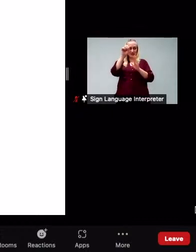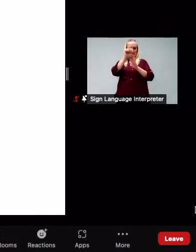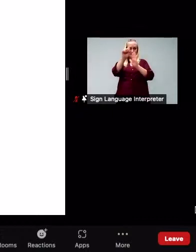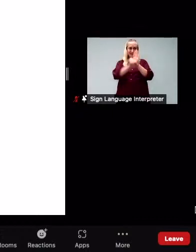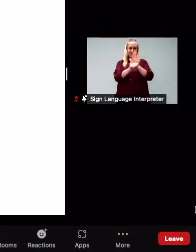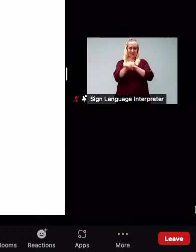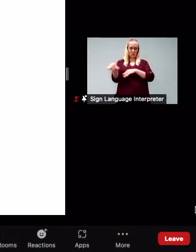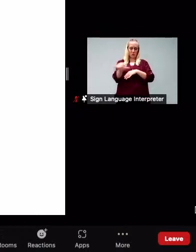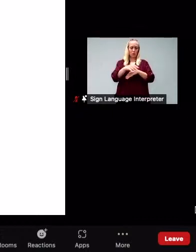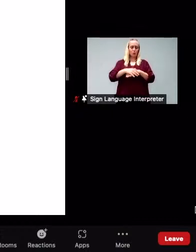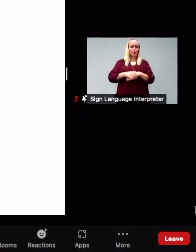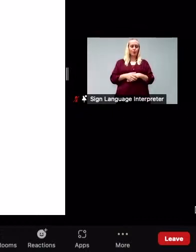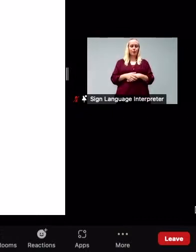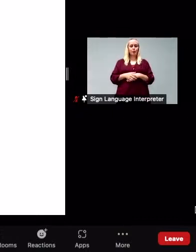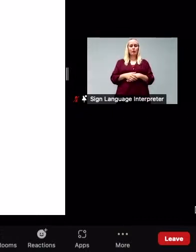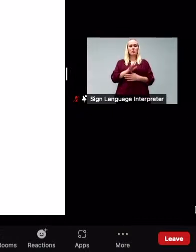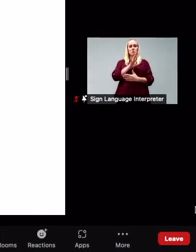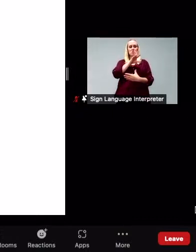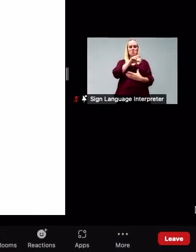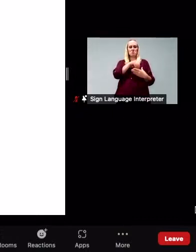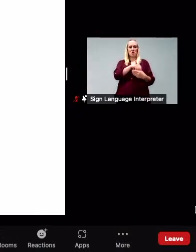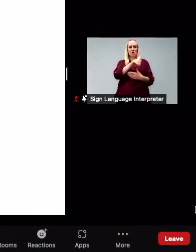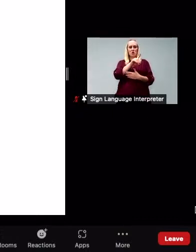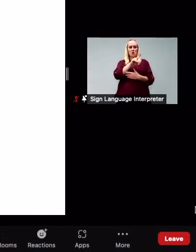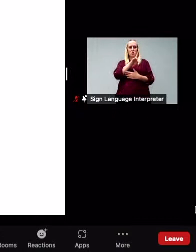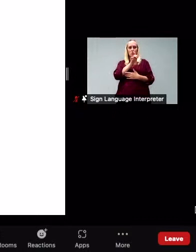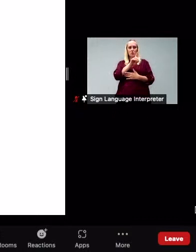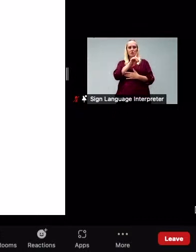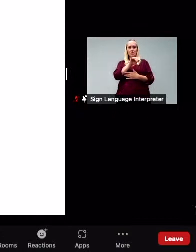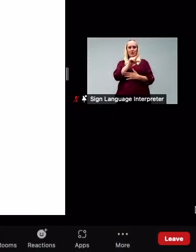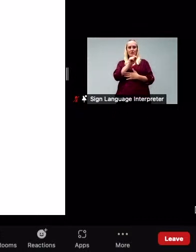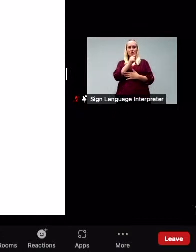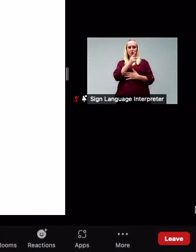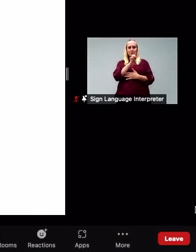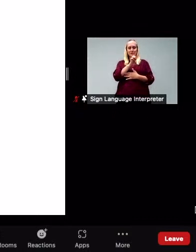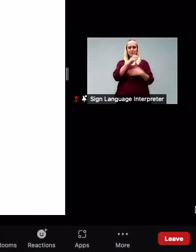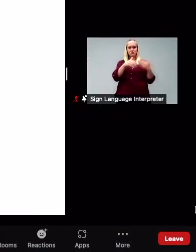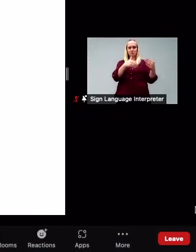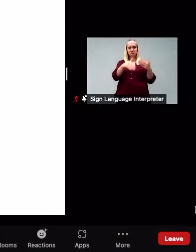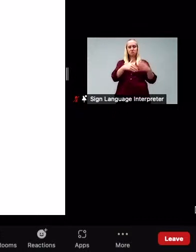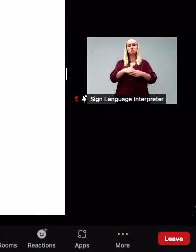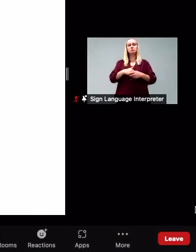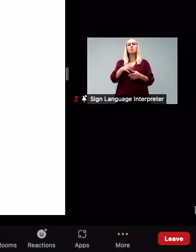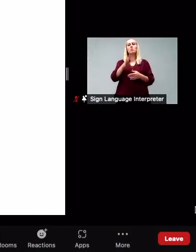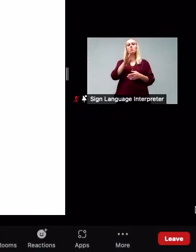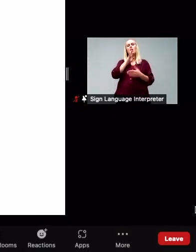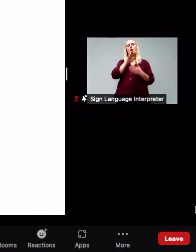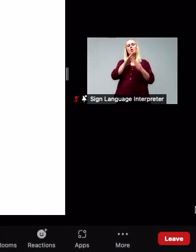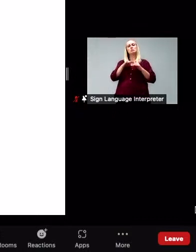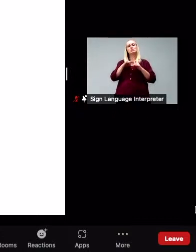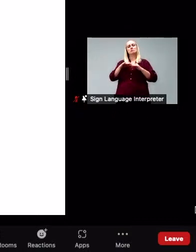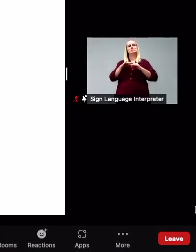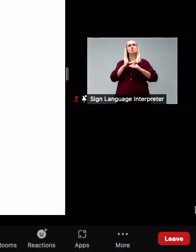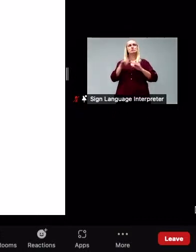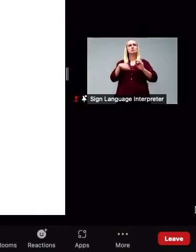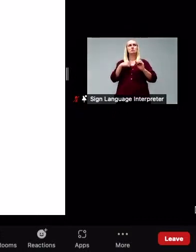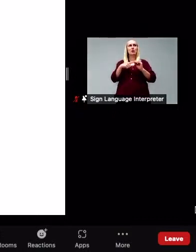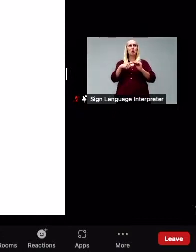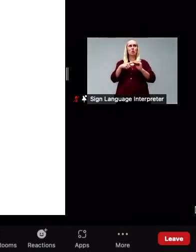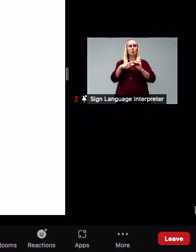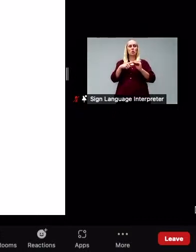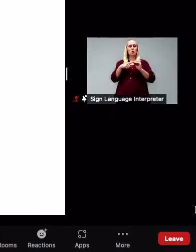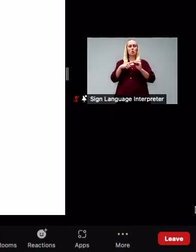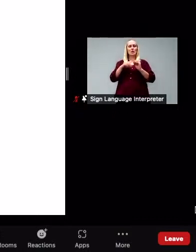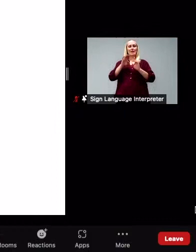So that's part of the due diligence that we've gone through. I'm going to talk briefly about the